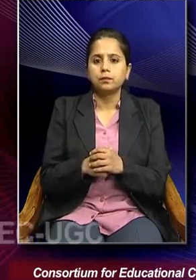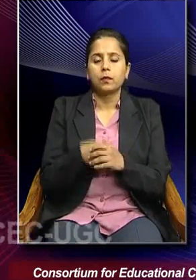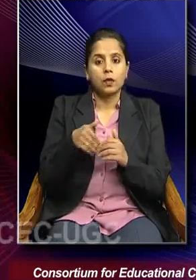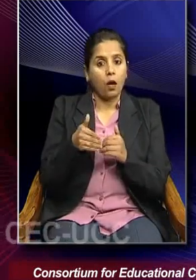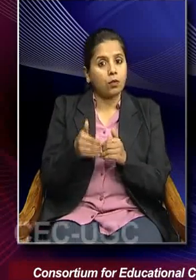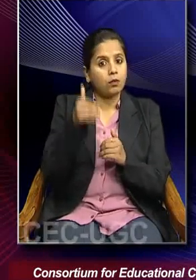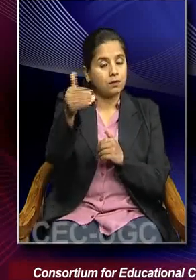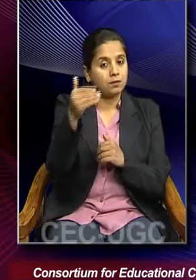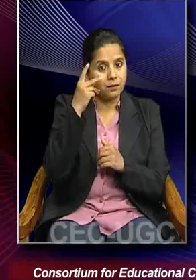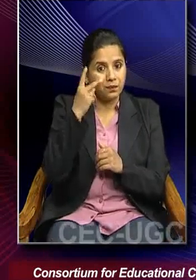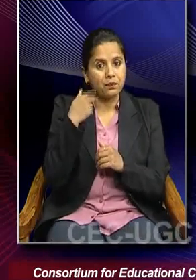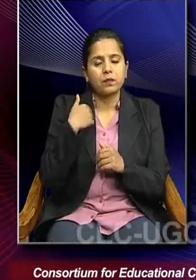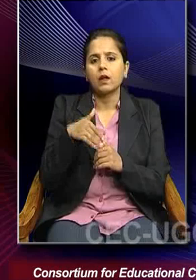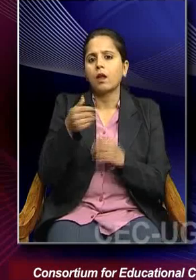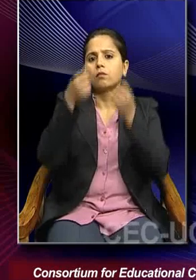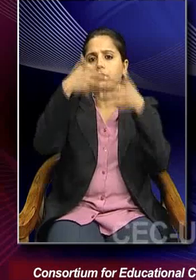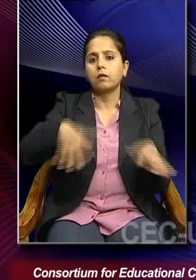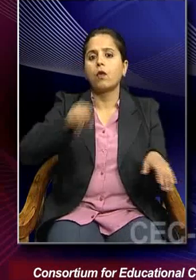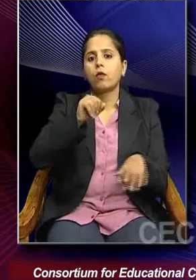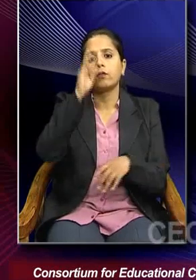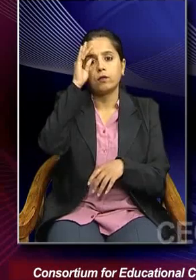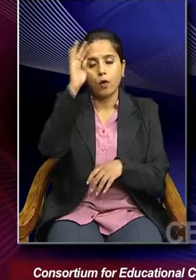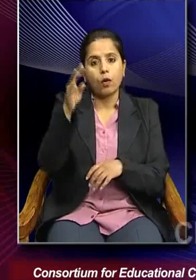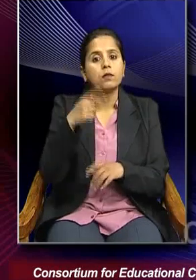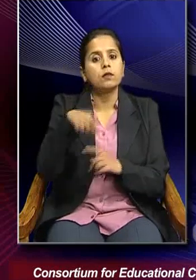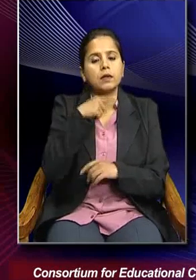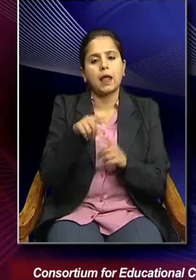Moving forward, the next branch of philosophy is